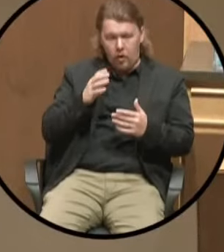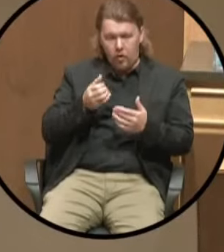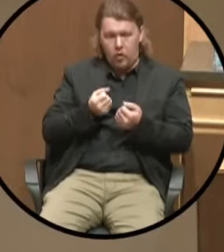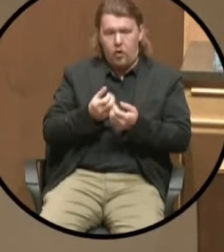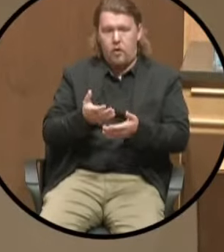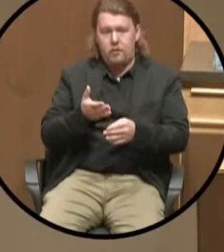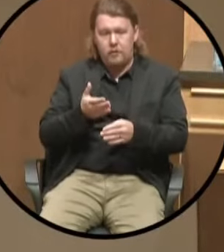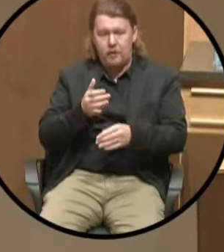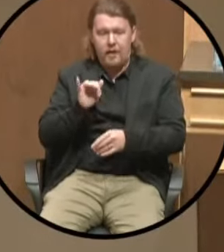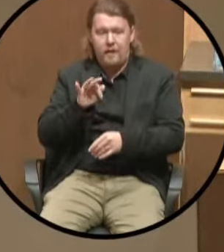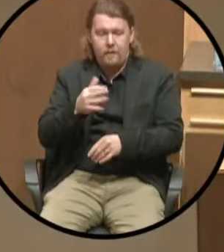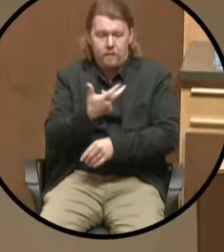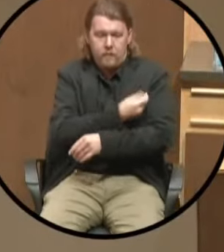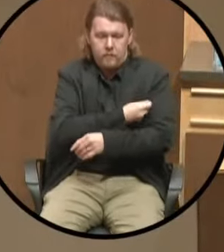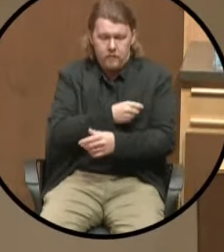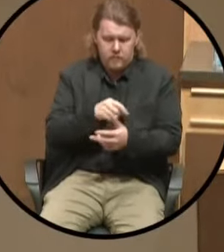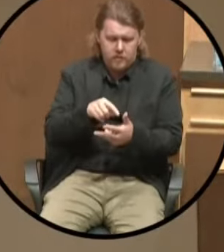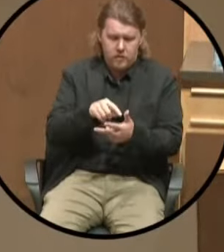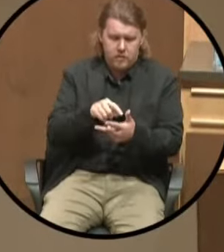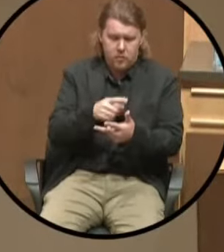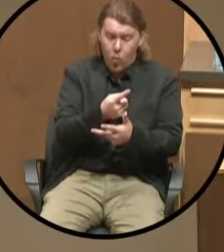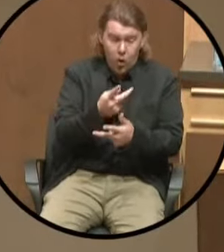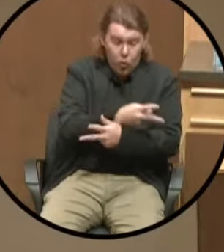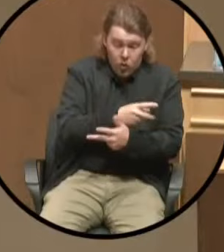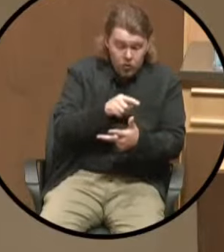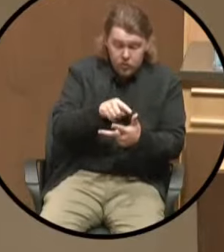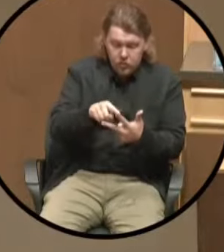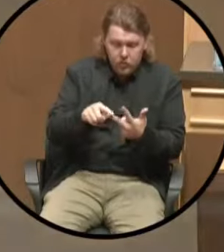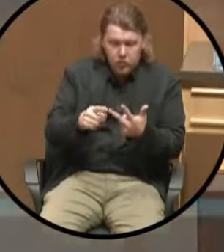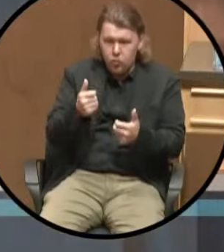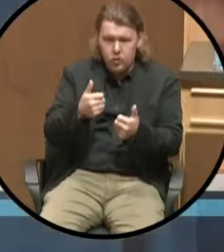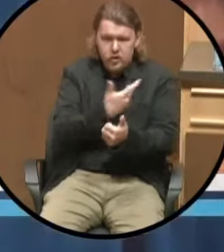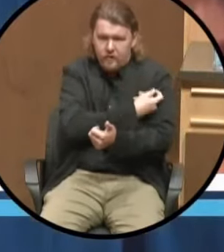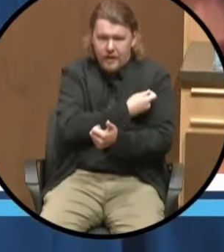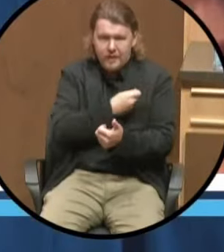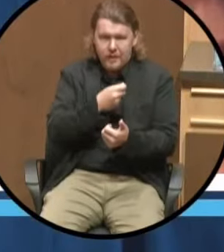vaccine less likely to have the side effects than others?